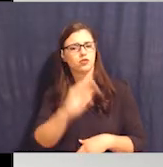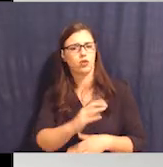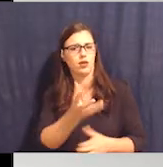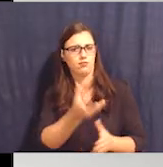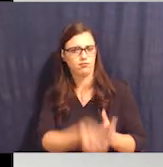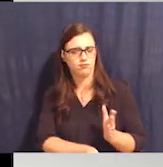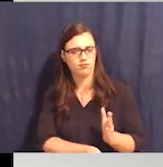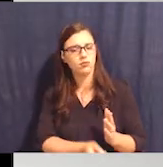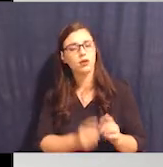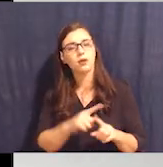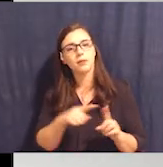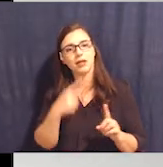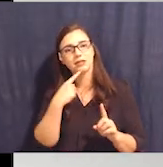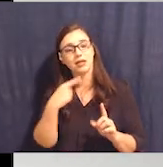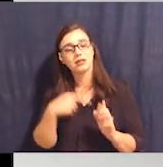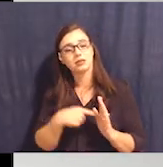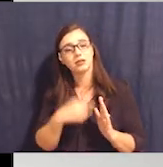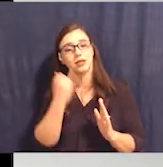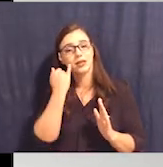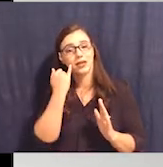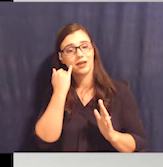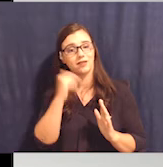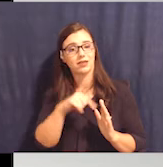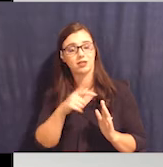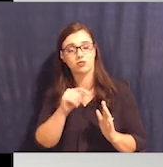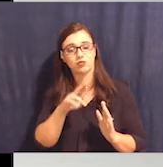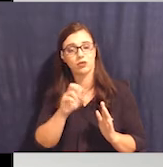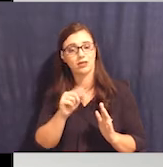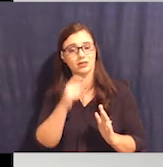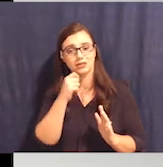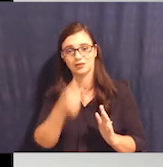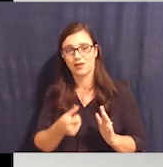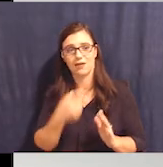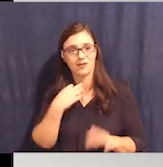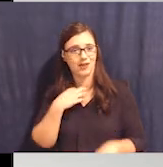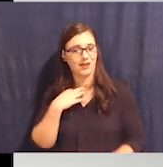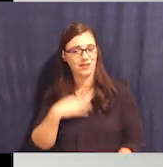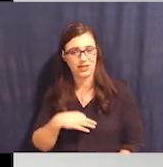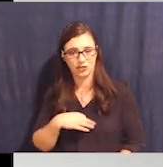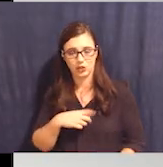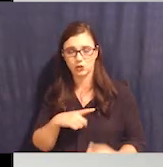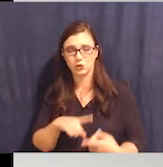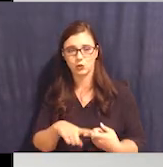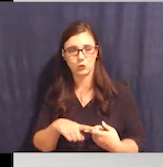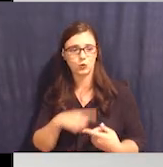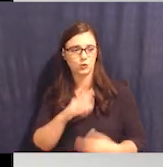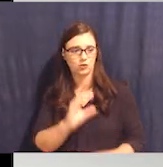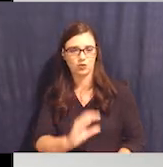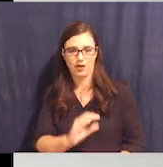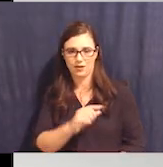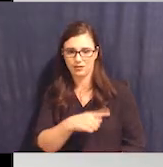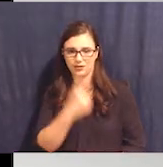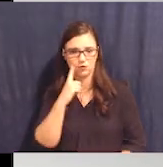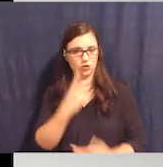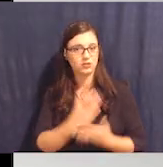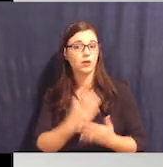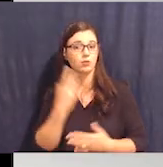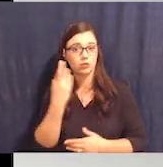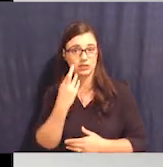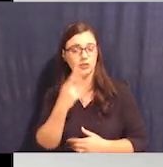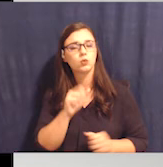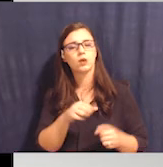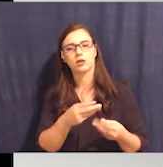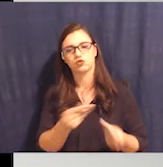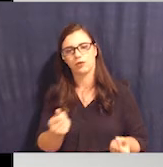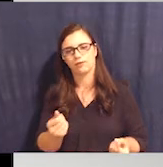happens at the child's passing? But it says if this trust is no longer advantageous to the child for